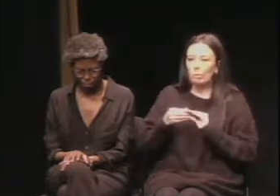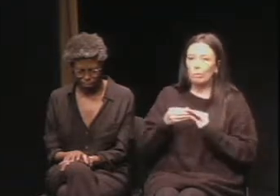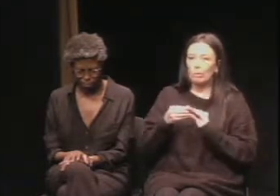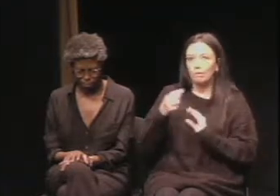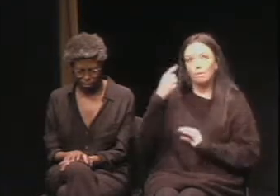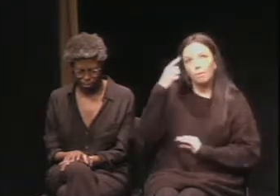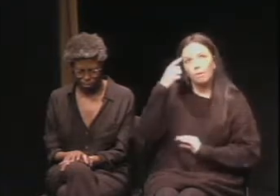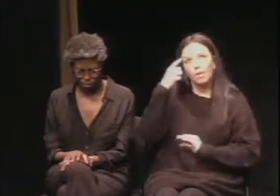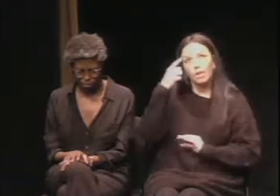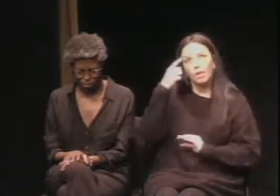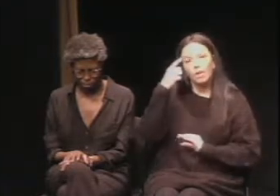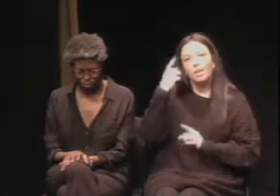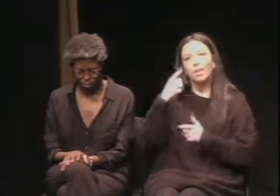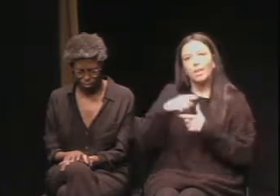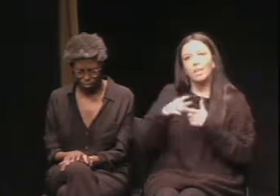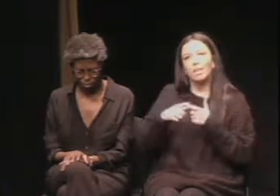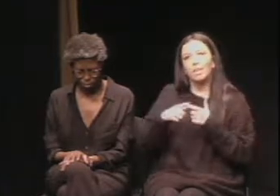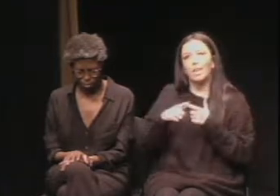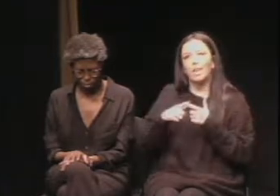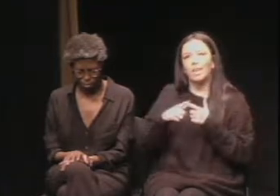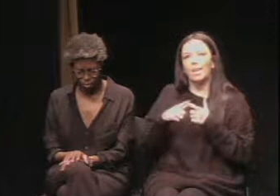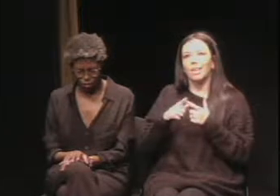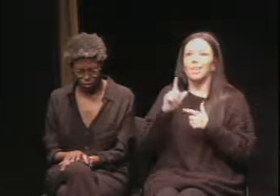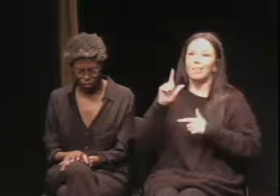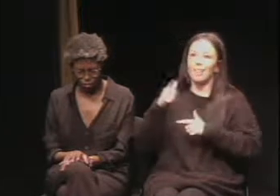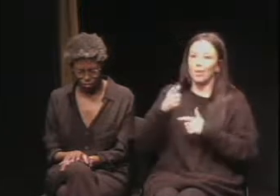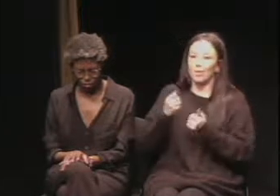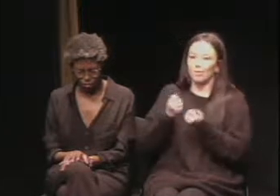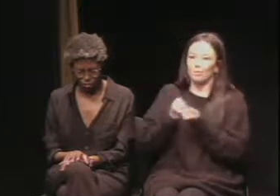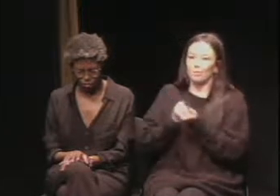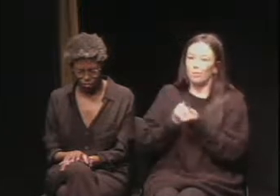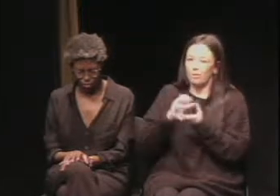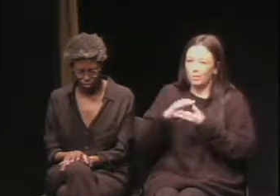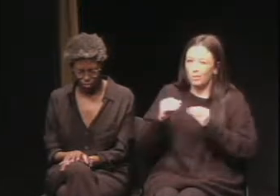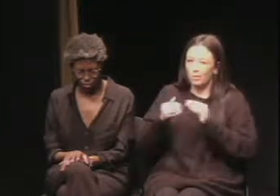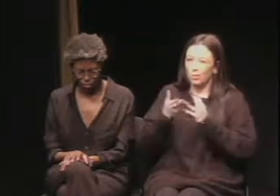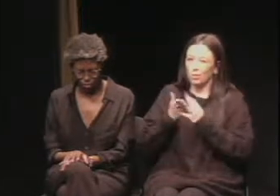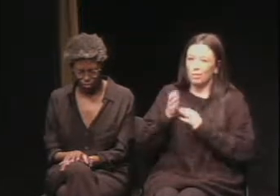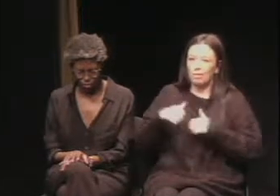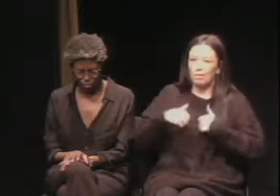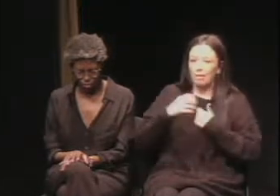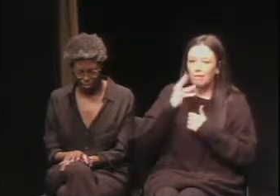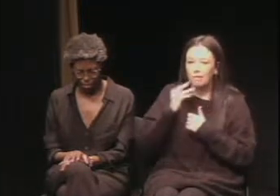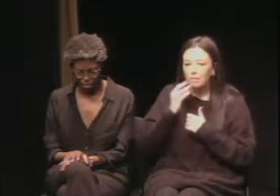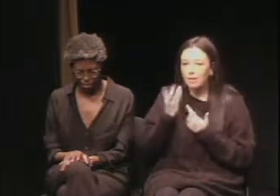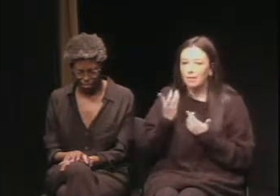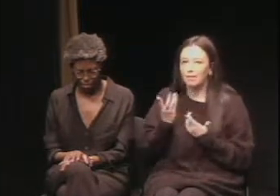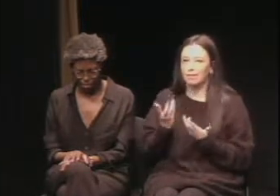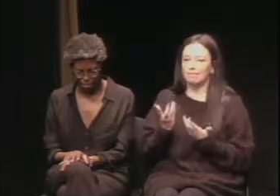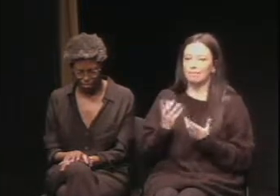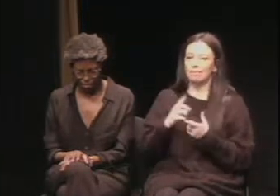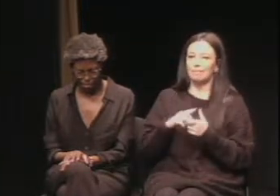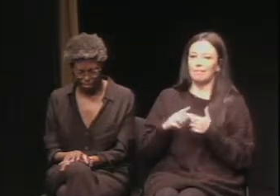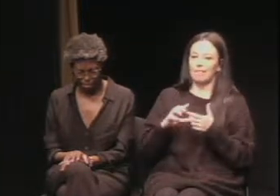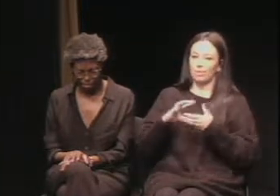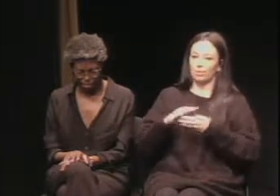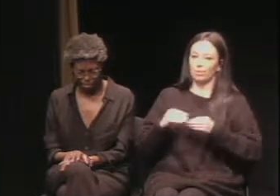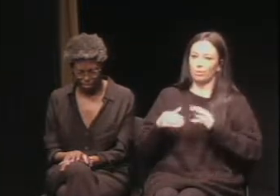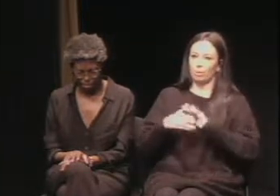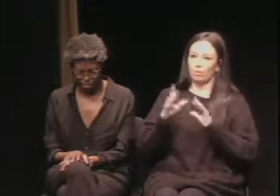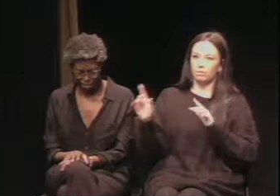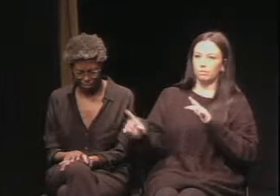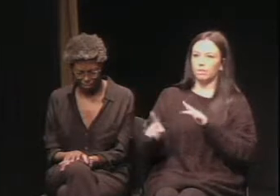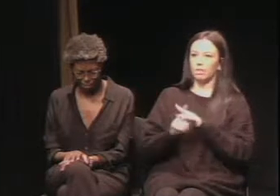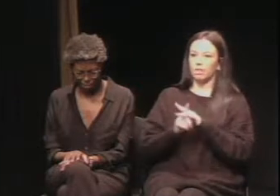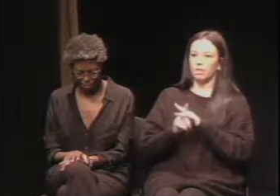ways to reinforce these stories, like mm-hmm. through life, you know, through experiences. And then there's this story that comes along and kind